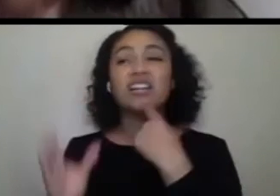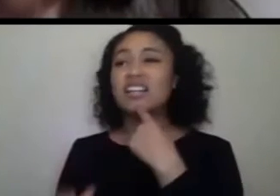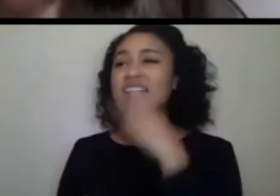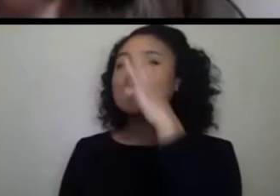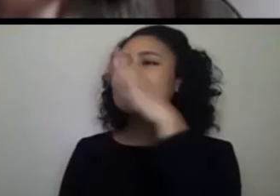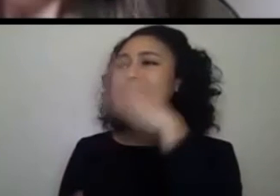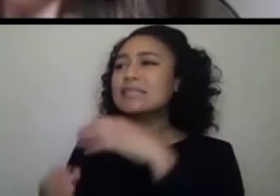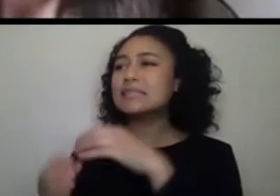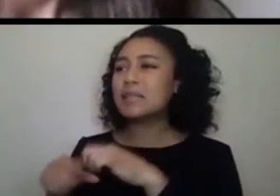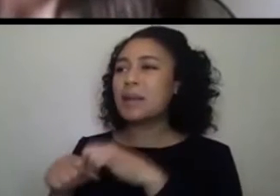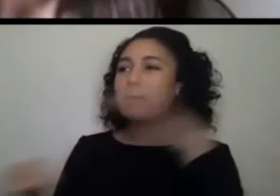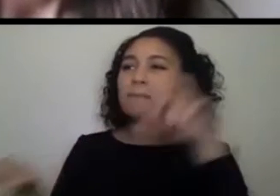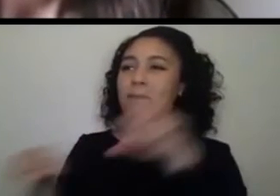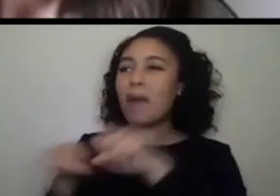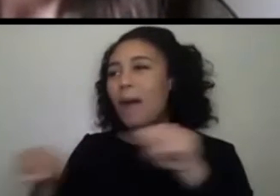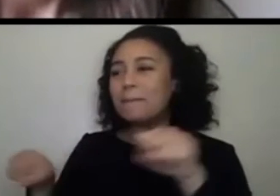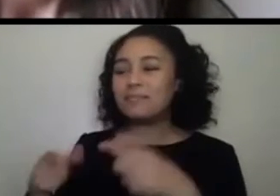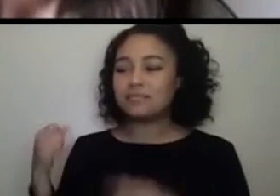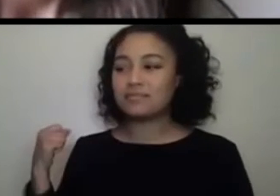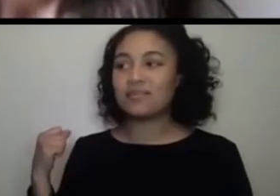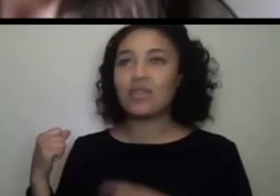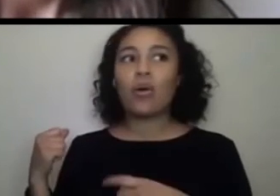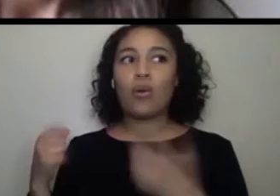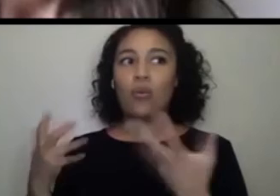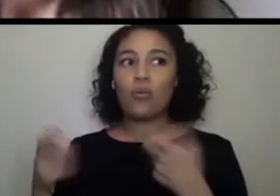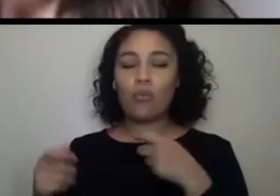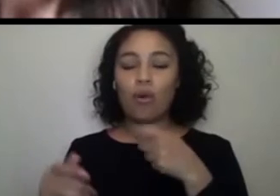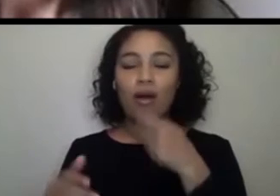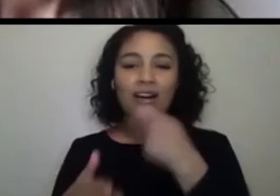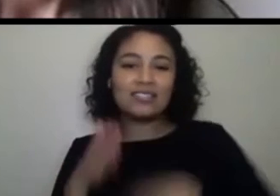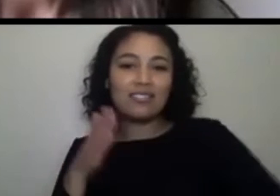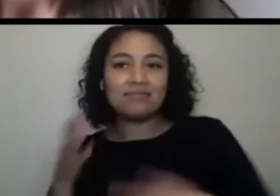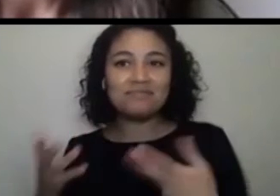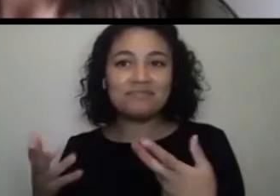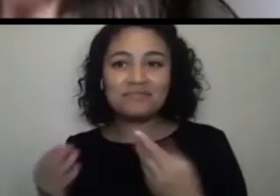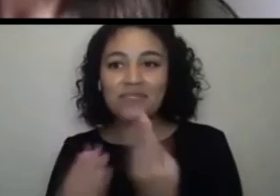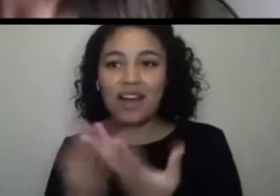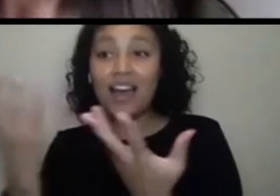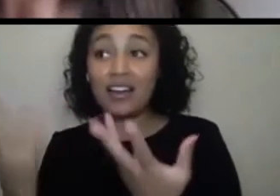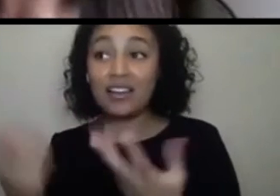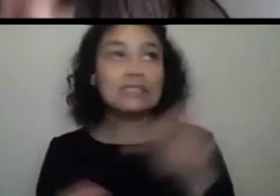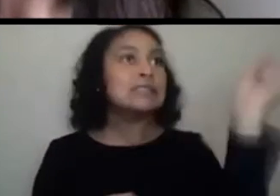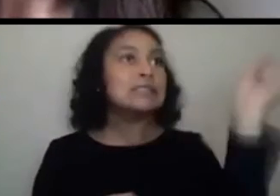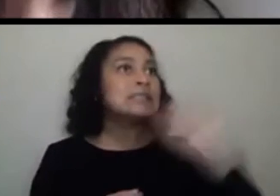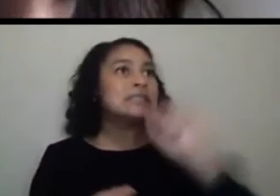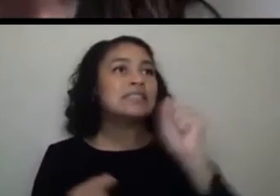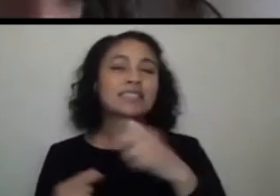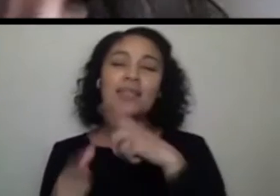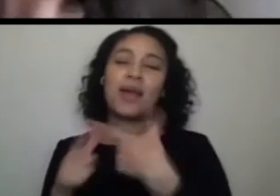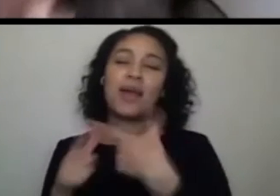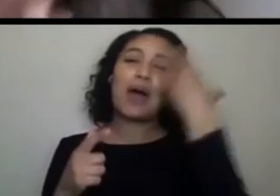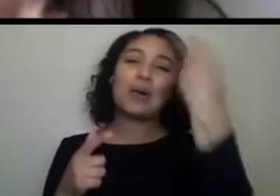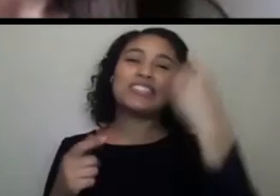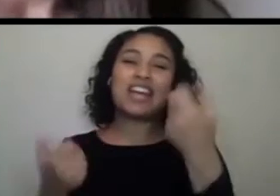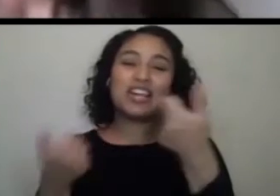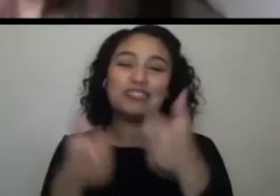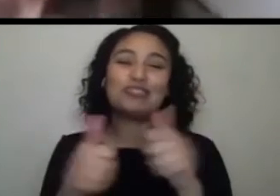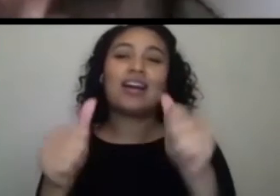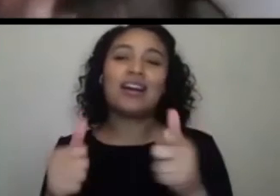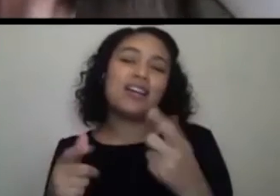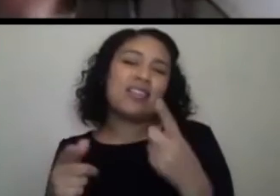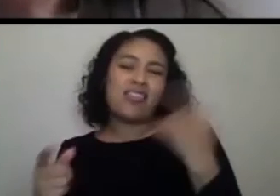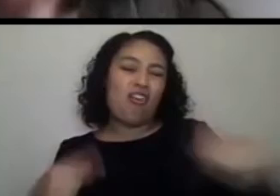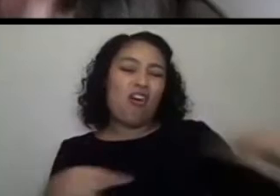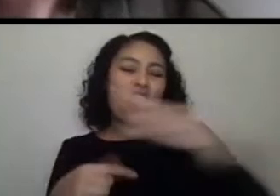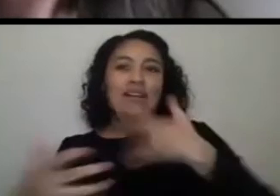They like to come visit me. There was always something interesting to do. Yeah. Thank you for sharing that a little story